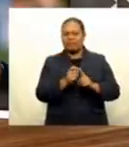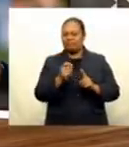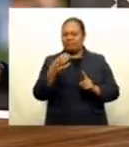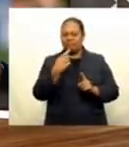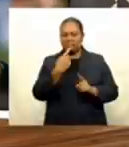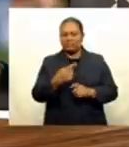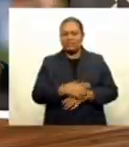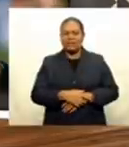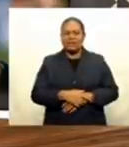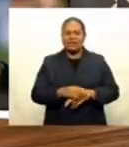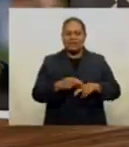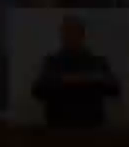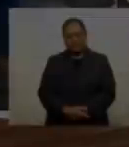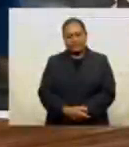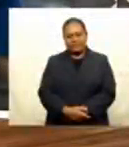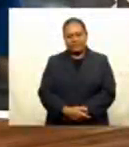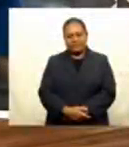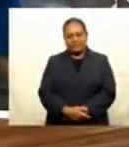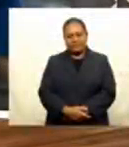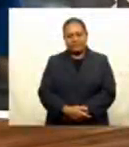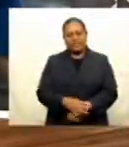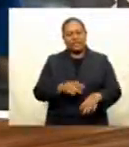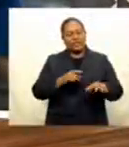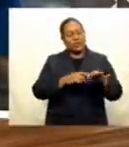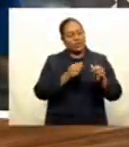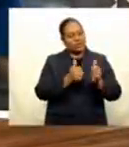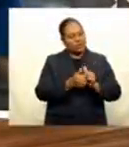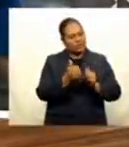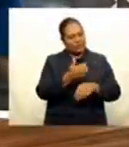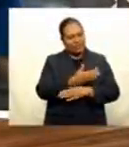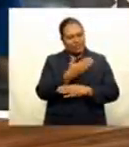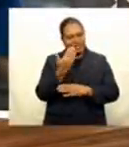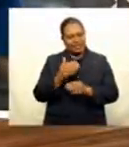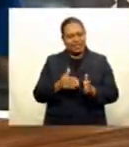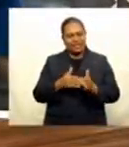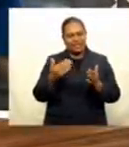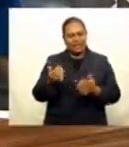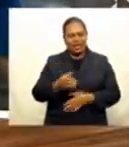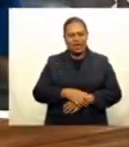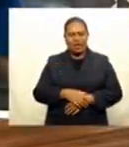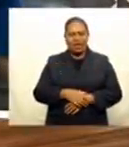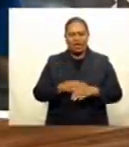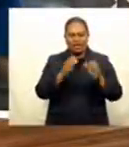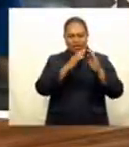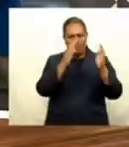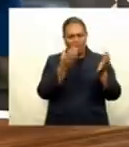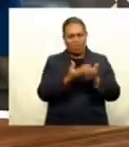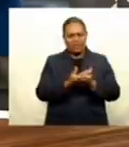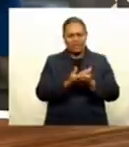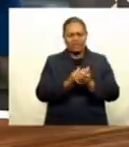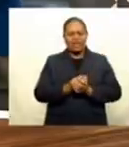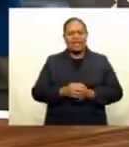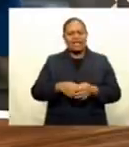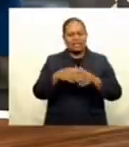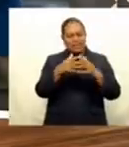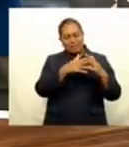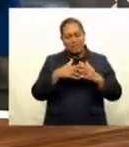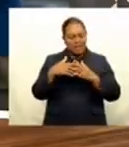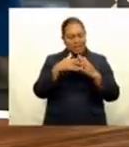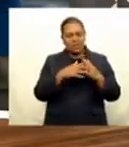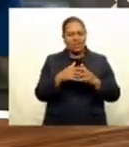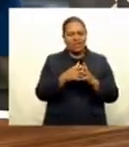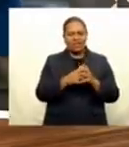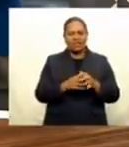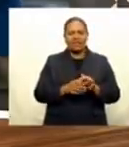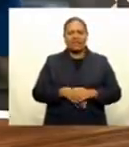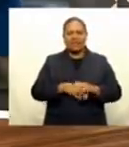Flying Fijian Semiran Ranra. In our quickie sport of the day, flickerball, a mashup of American football, basketball and a few other sports